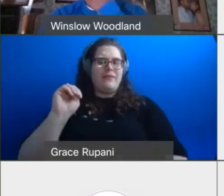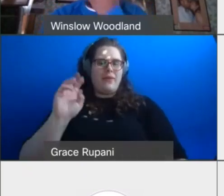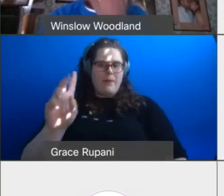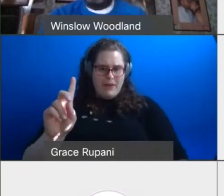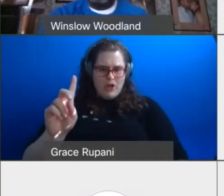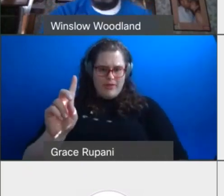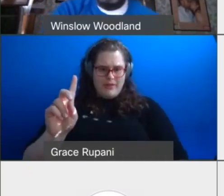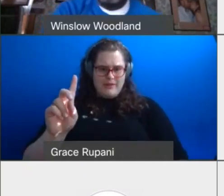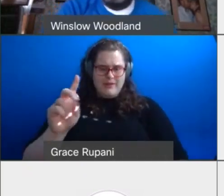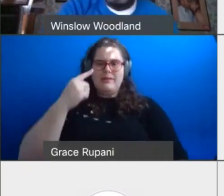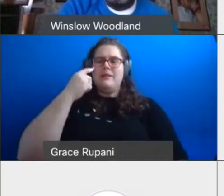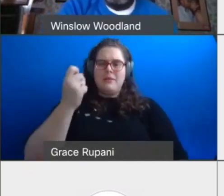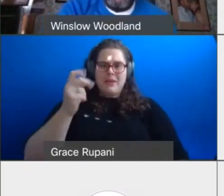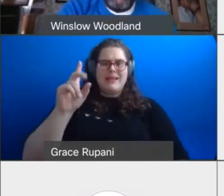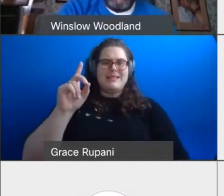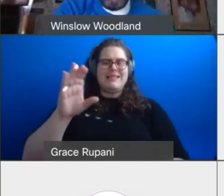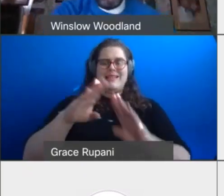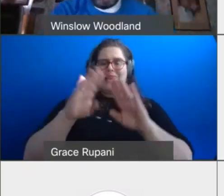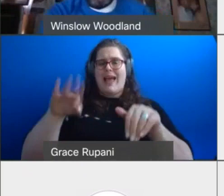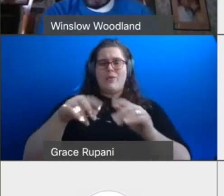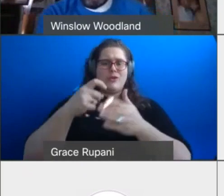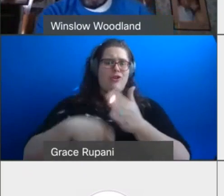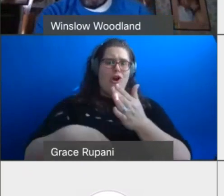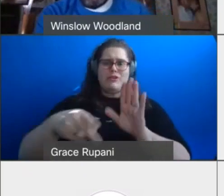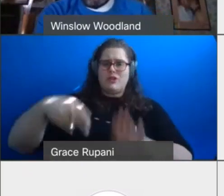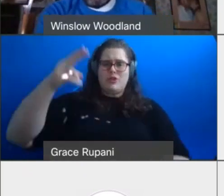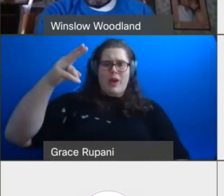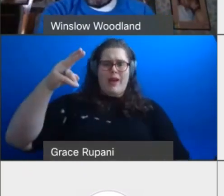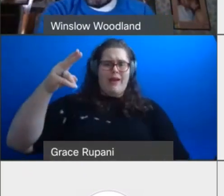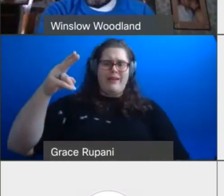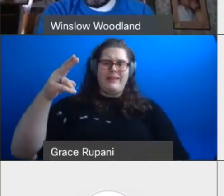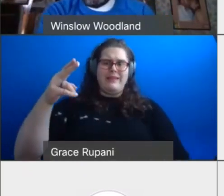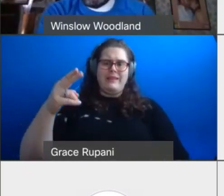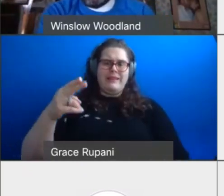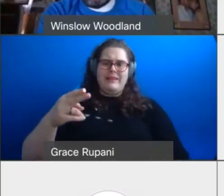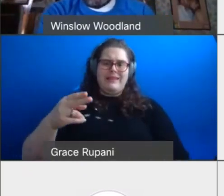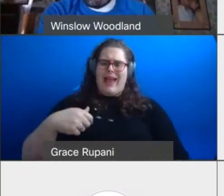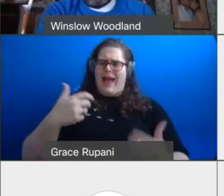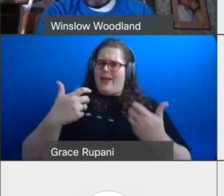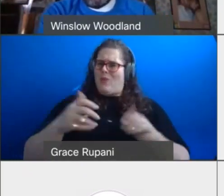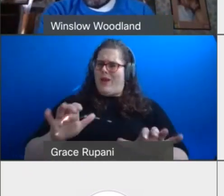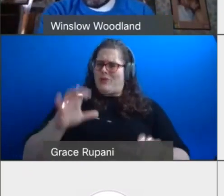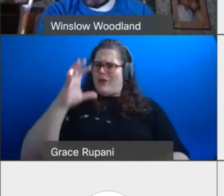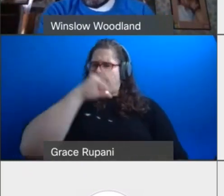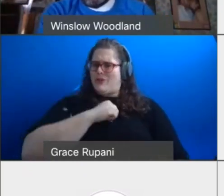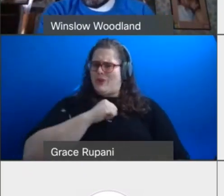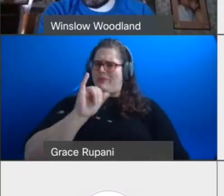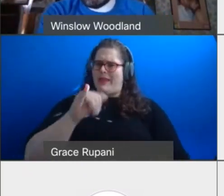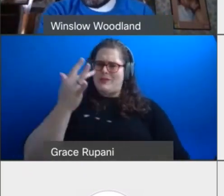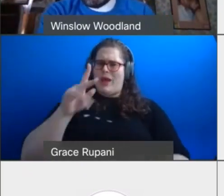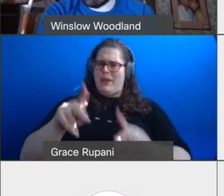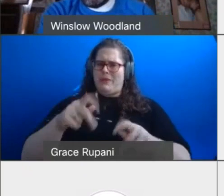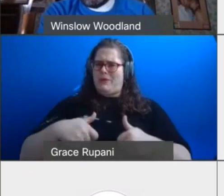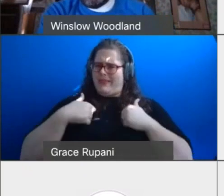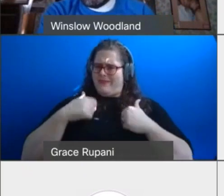because DC housing costs are too high. I don't want to presume for people who live in Maryland that that's the only reason they've chosen to live in